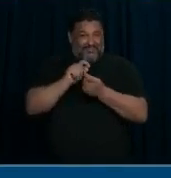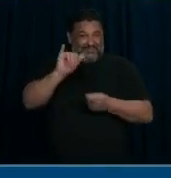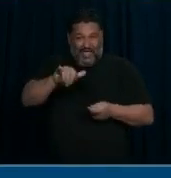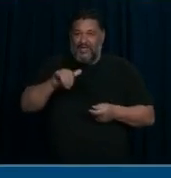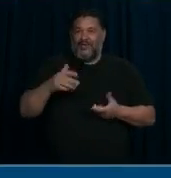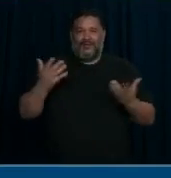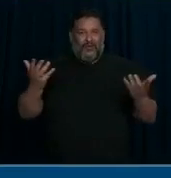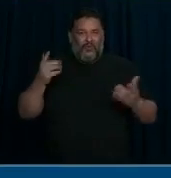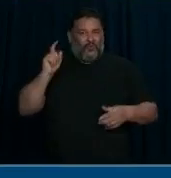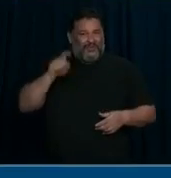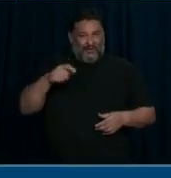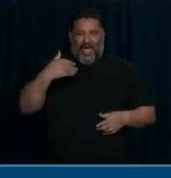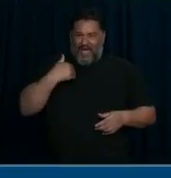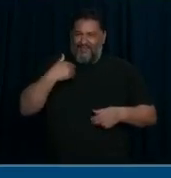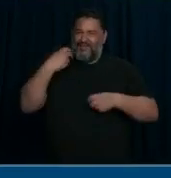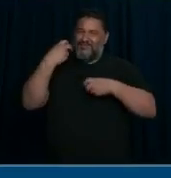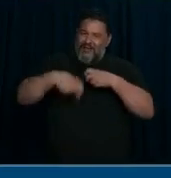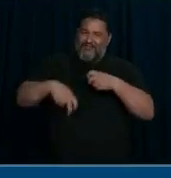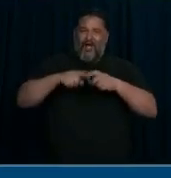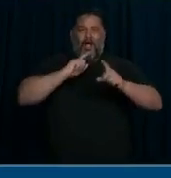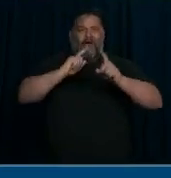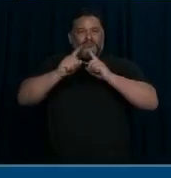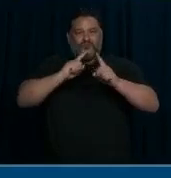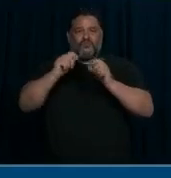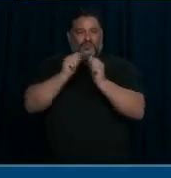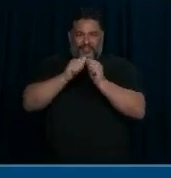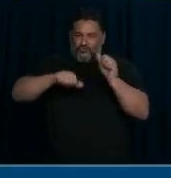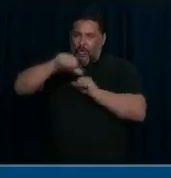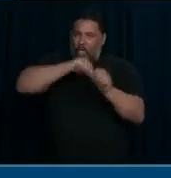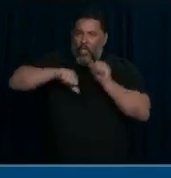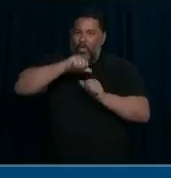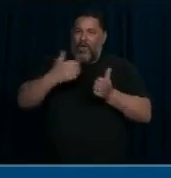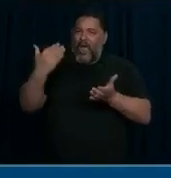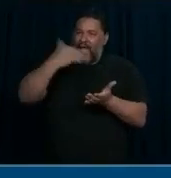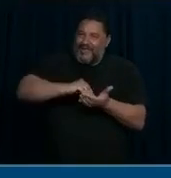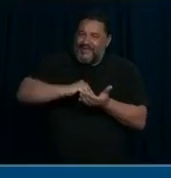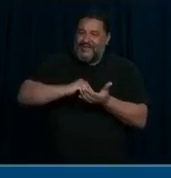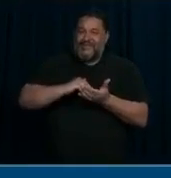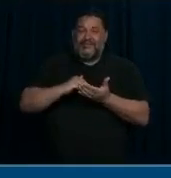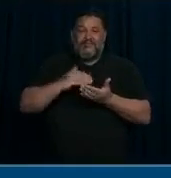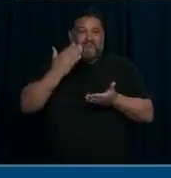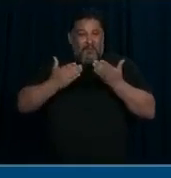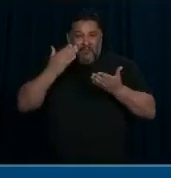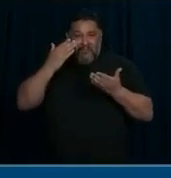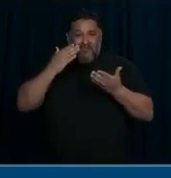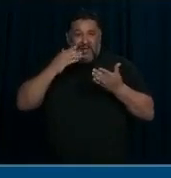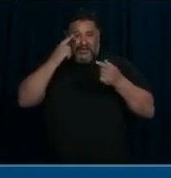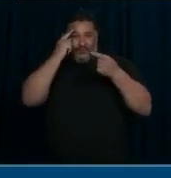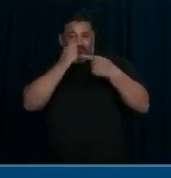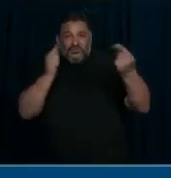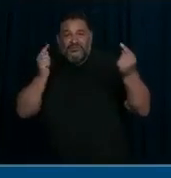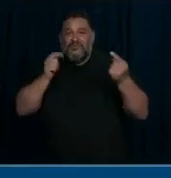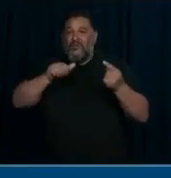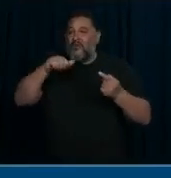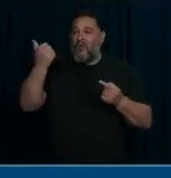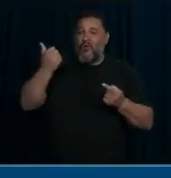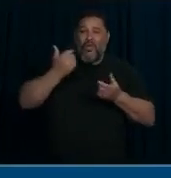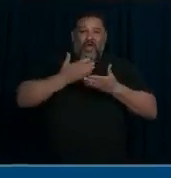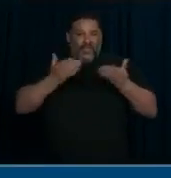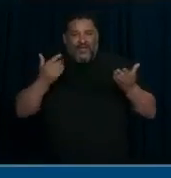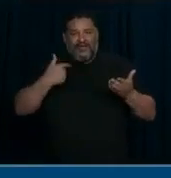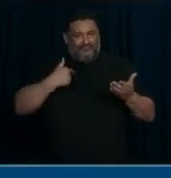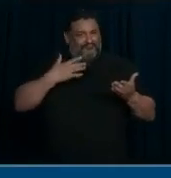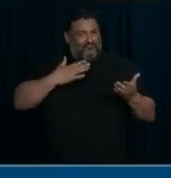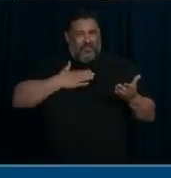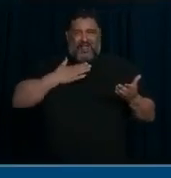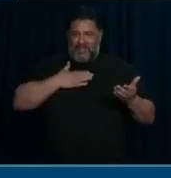to have difficult conversations with one another again when we might disagree on other things. I'm willing to have